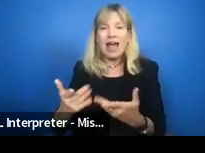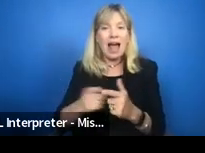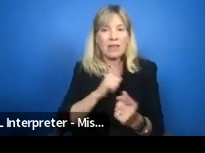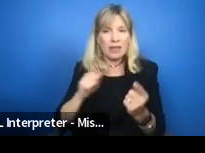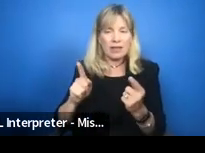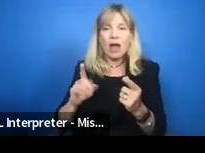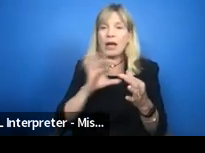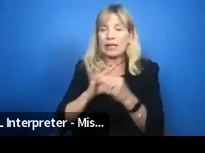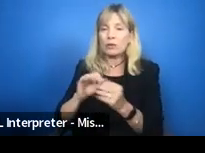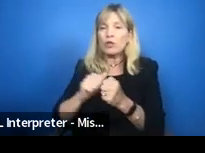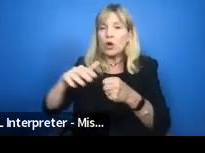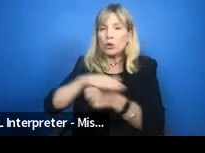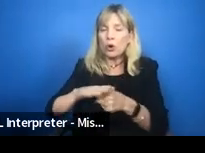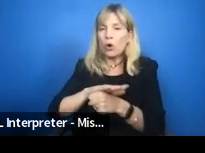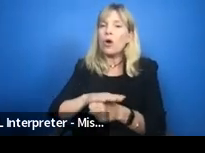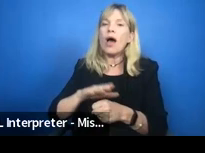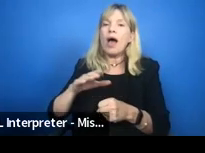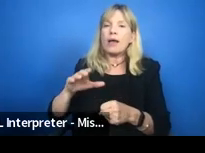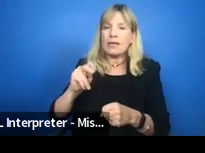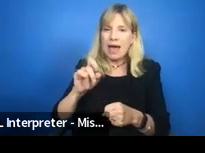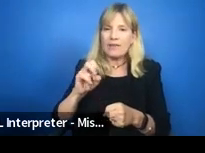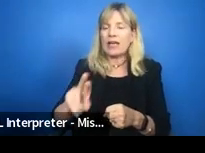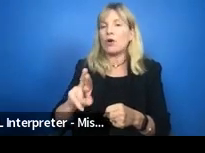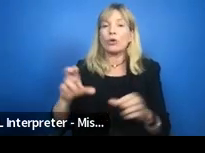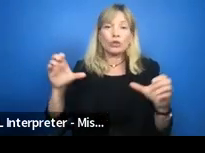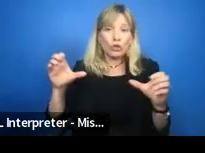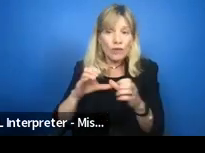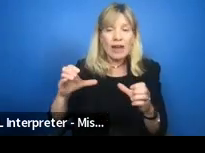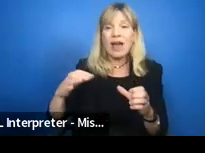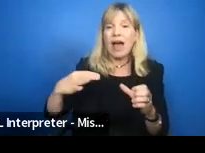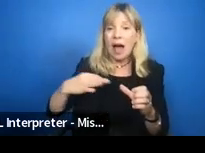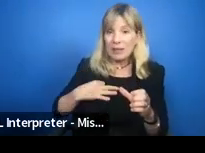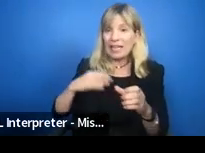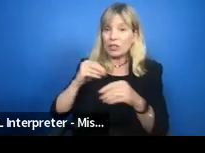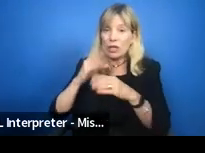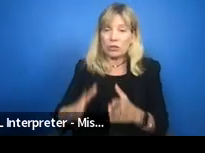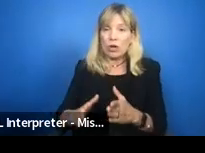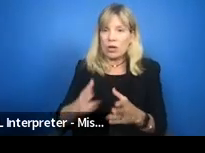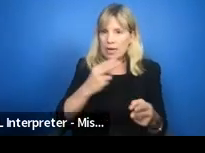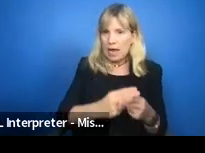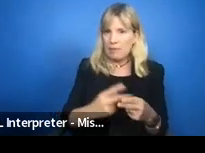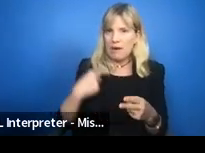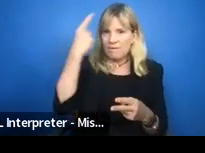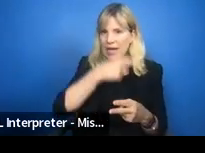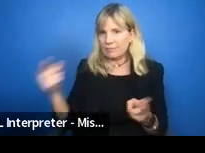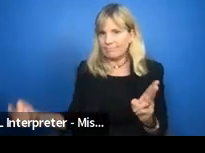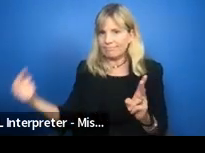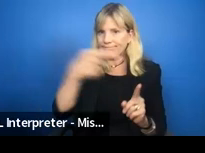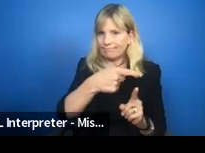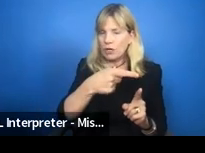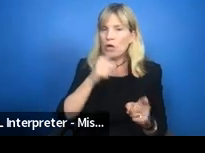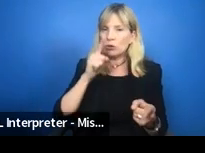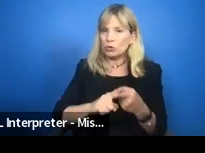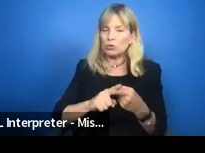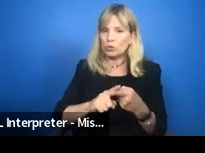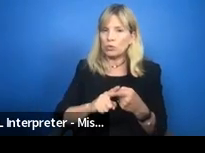local navigator or certified application counselor. Then you'll have the name and the face to whom you can direct those you come